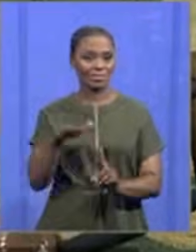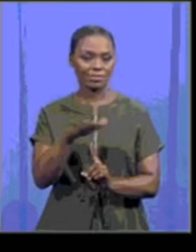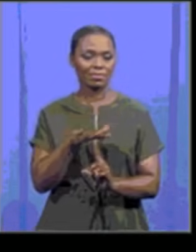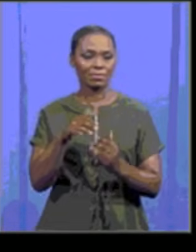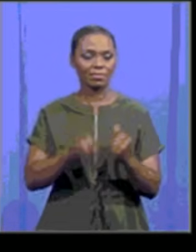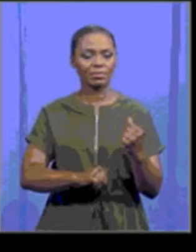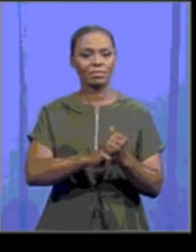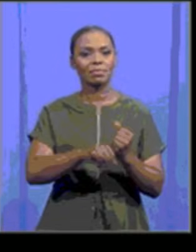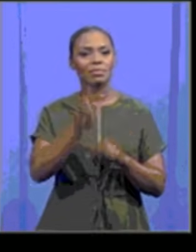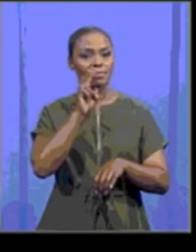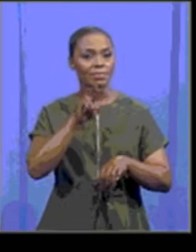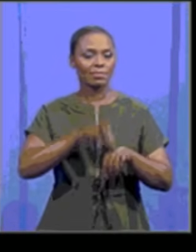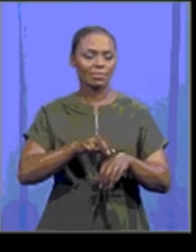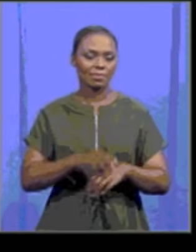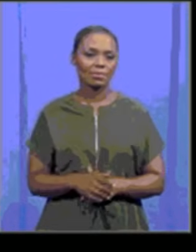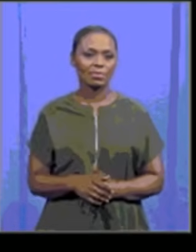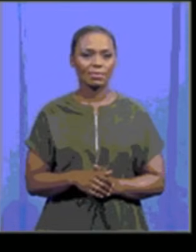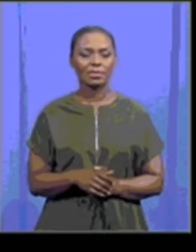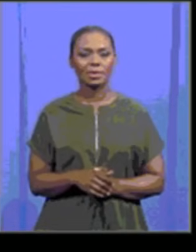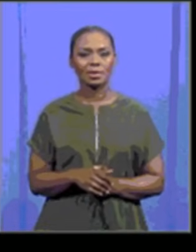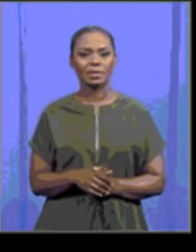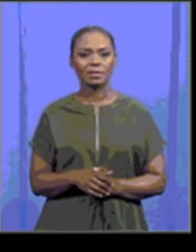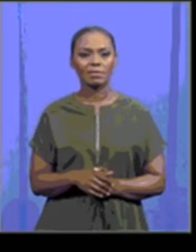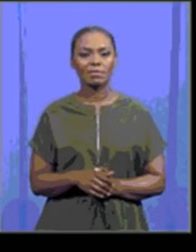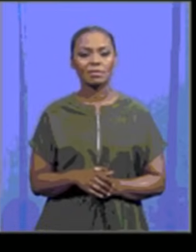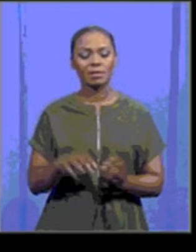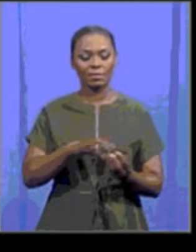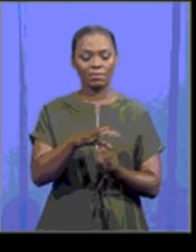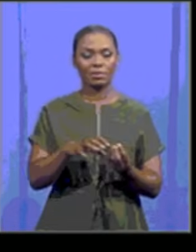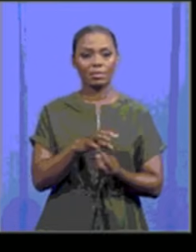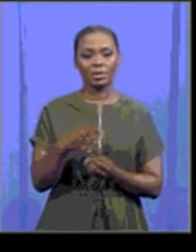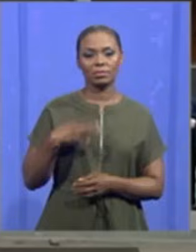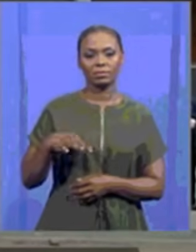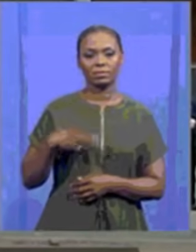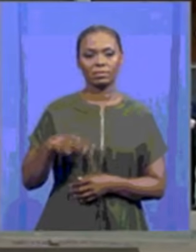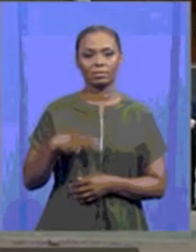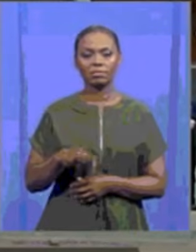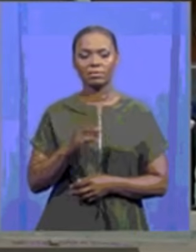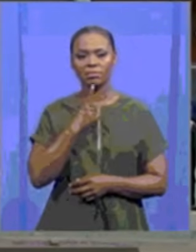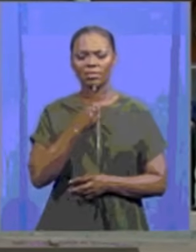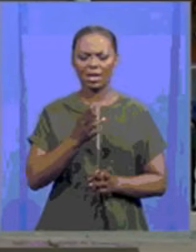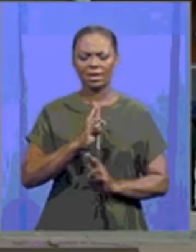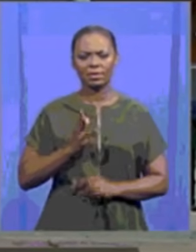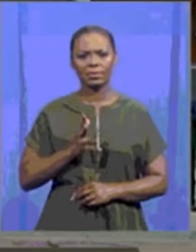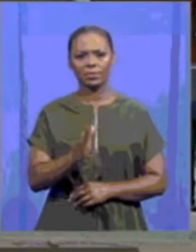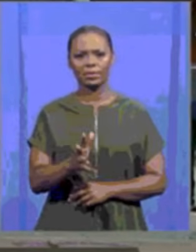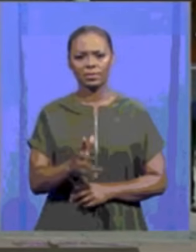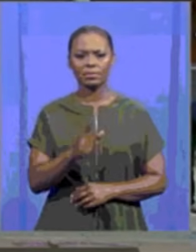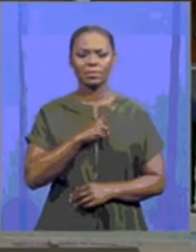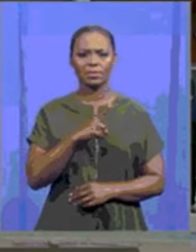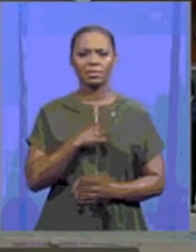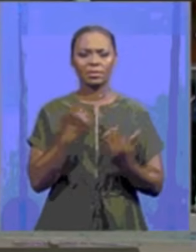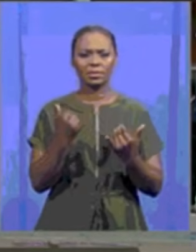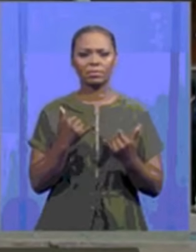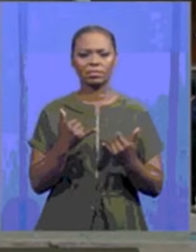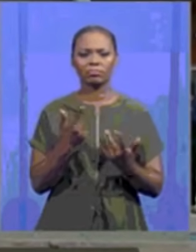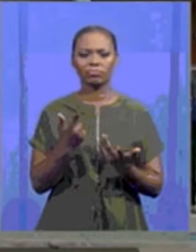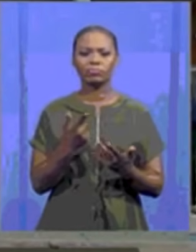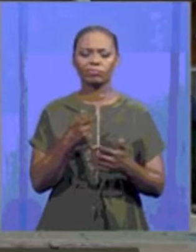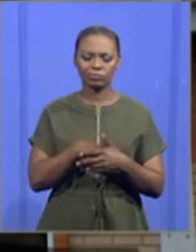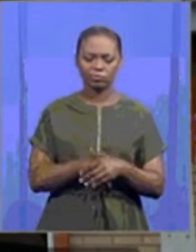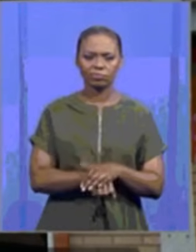support. Ba lapa la lekgarebe ba nyaka dikarabo morago ga gore le se sa kgona go arabela